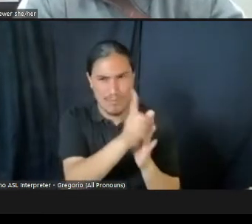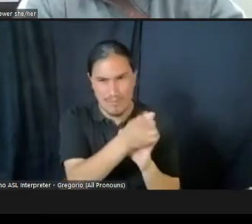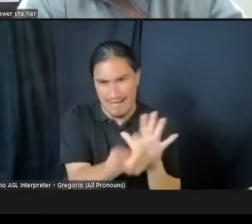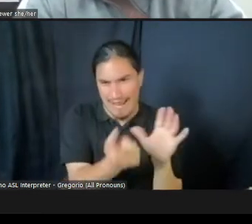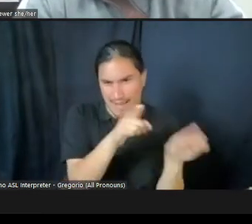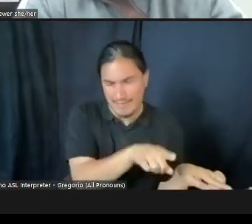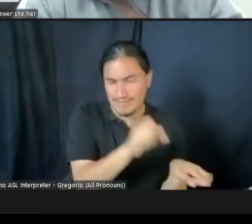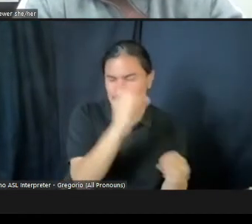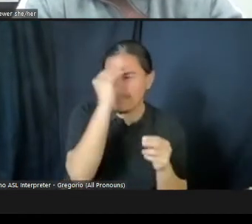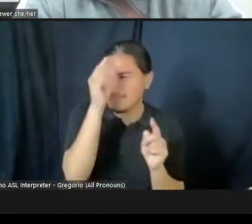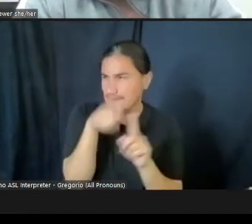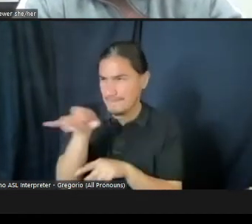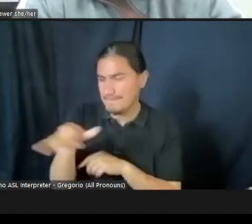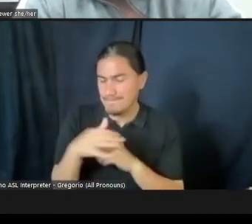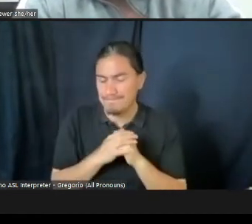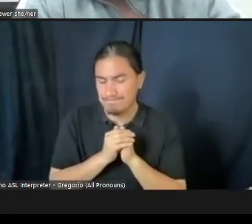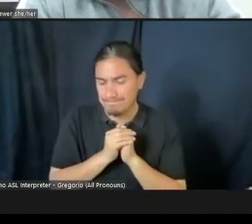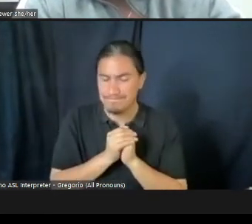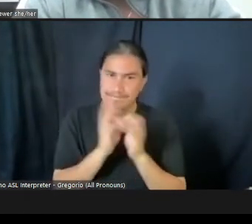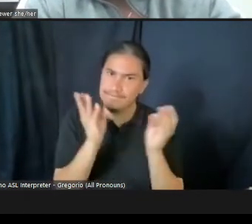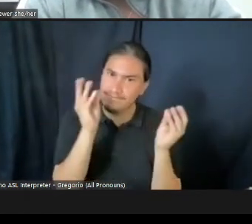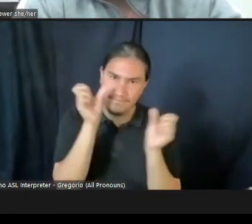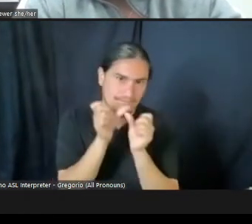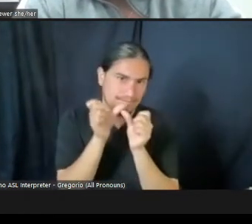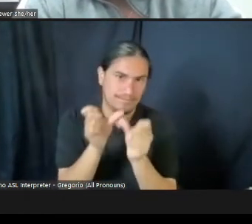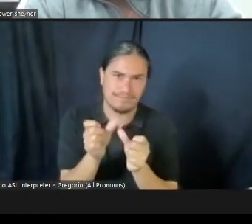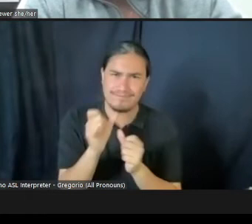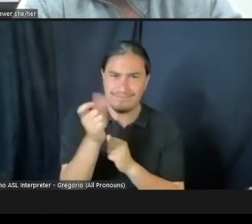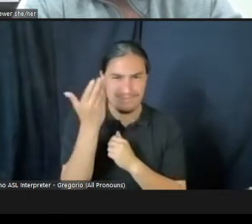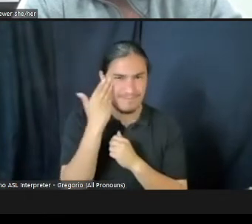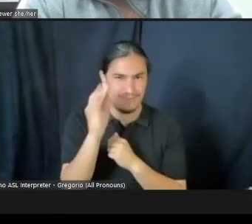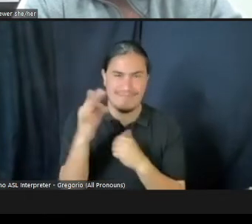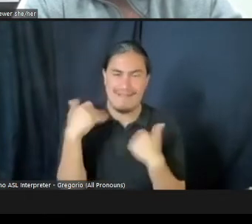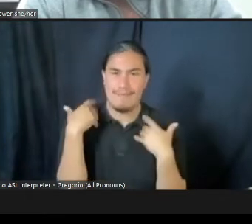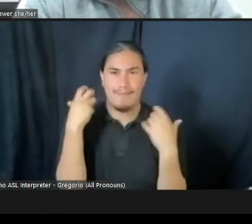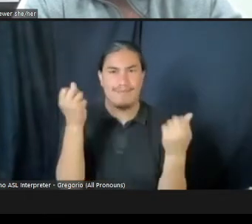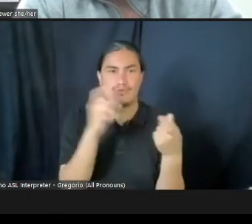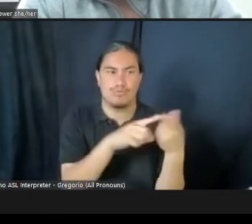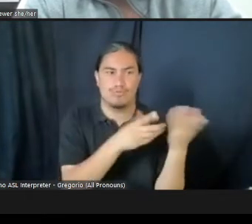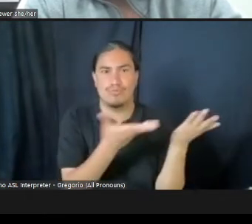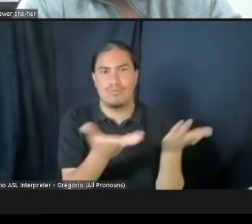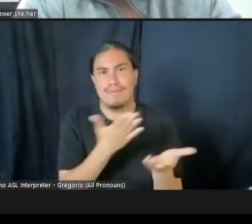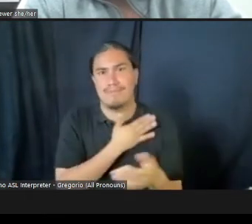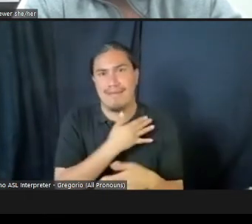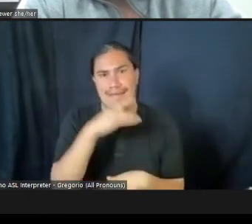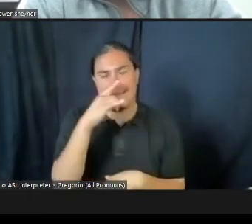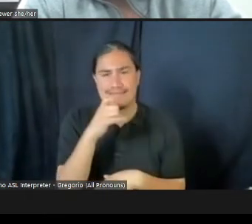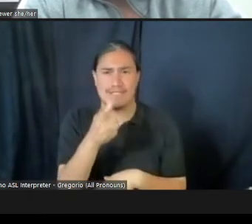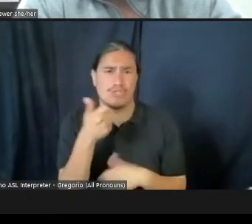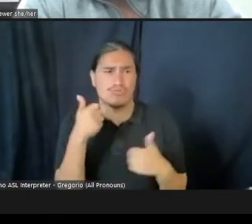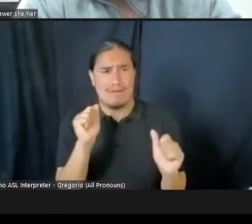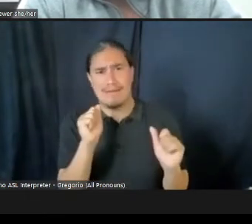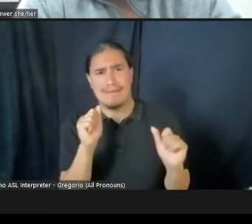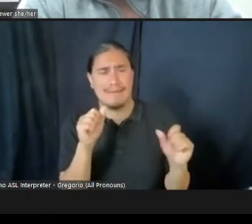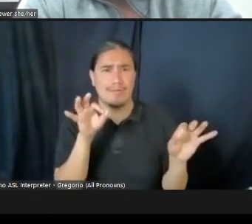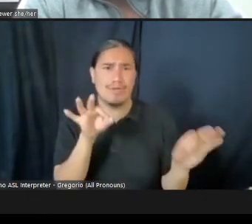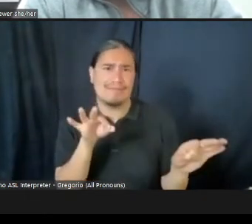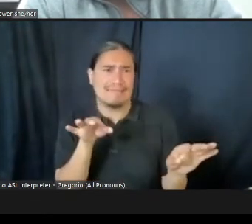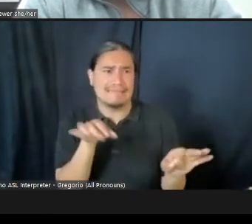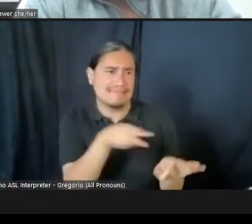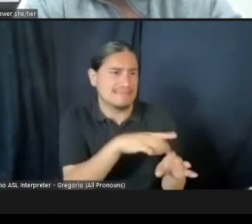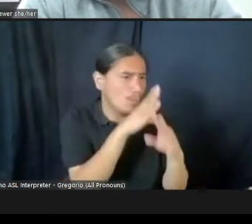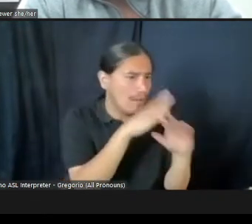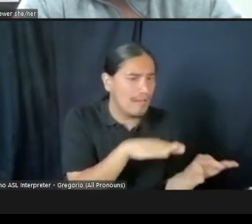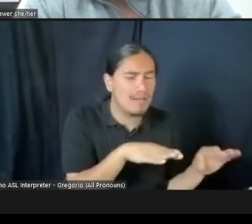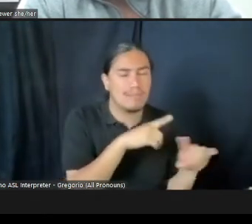thinking about that constantly. And I don't know if I'd have the bravery to bring my kids and not try to be perfect and they're quiet and... But